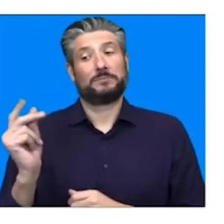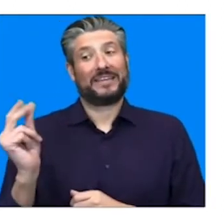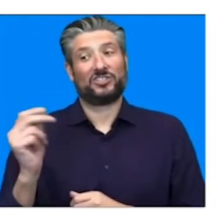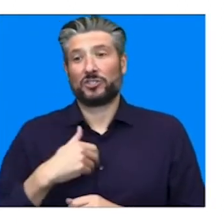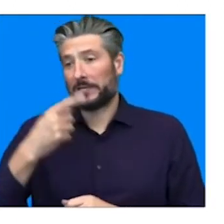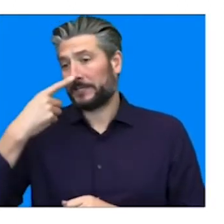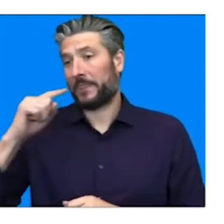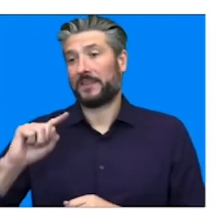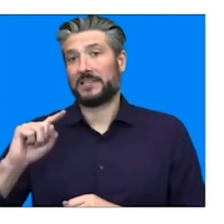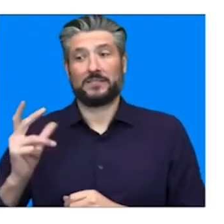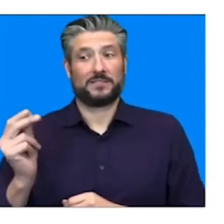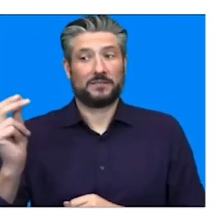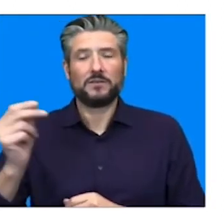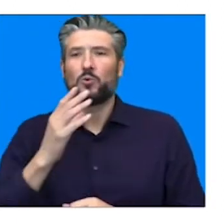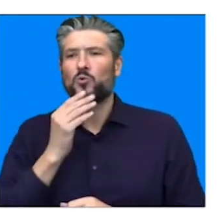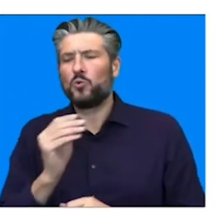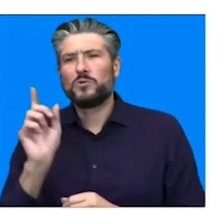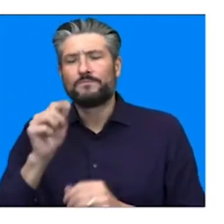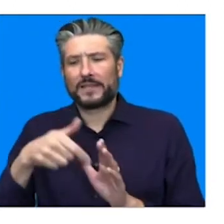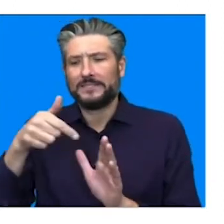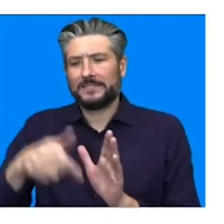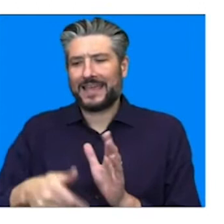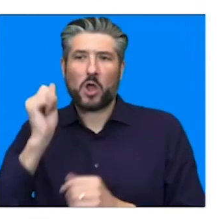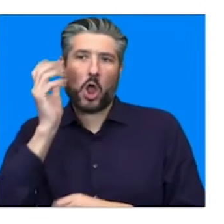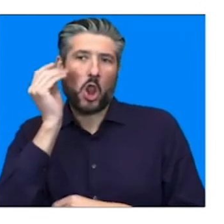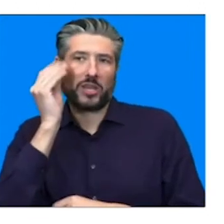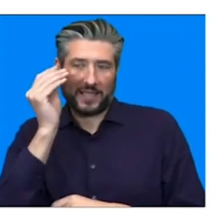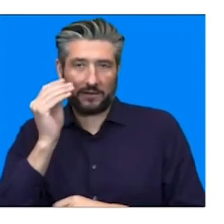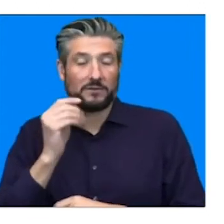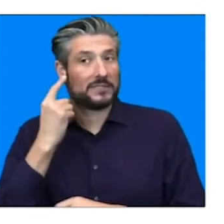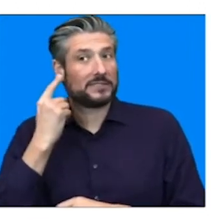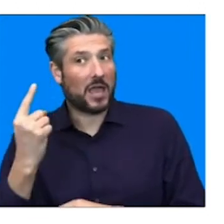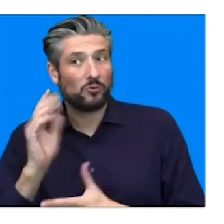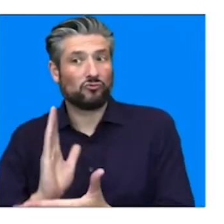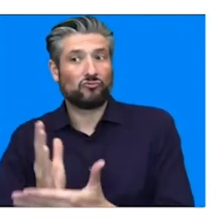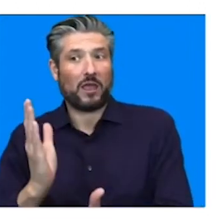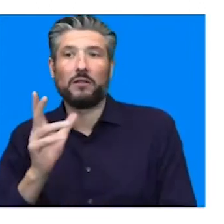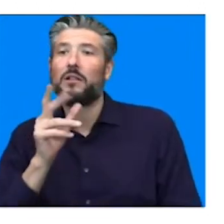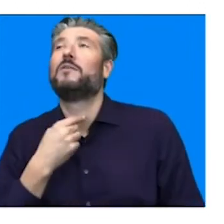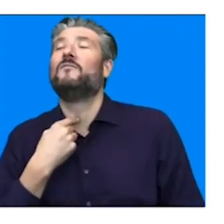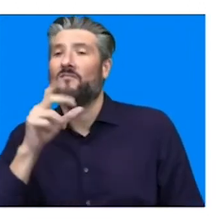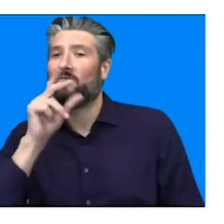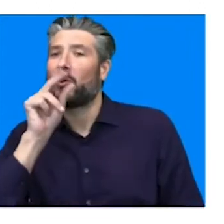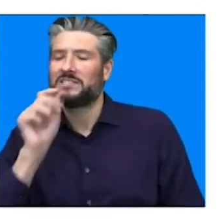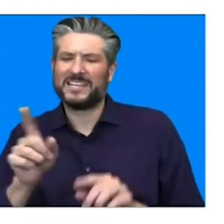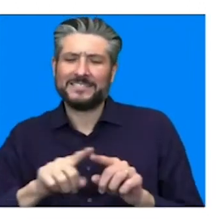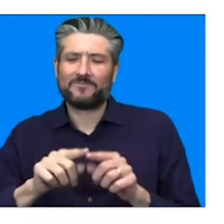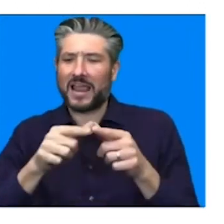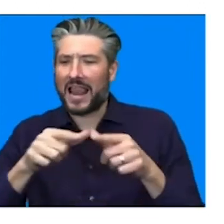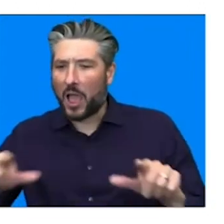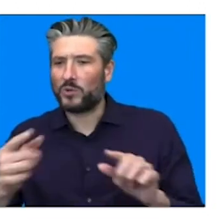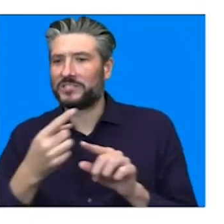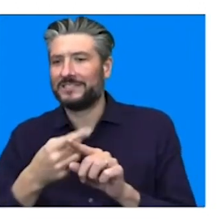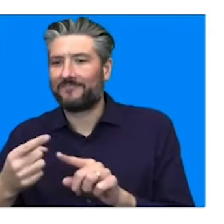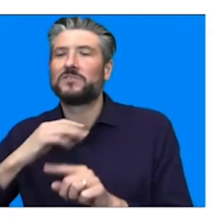learning approaches which produce realistic voices in a wide variety of languages and intonations. DeepMind, now